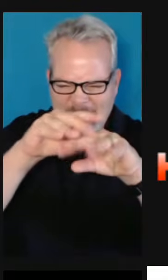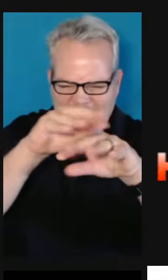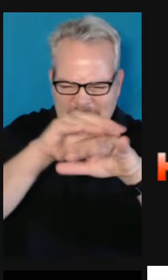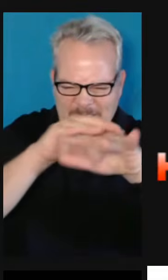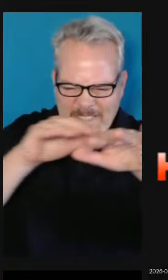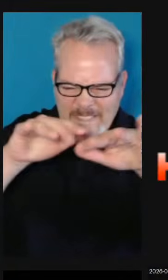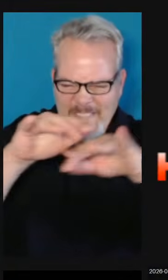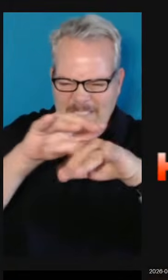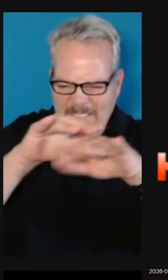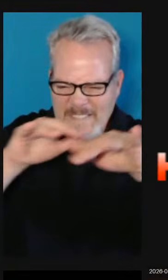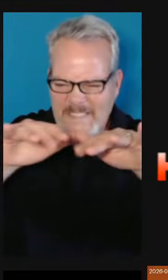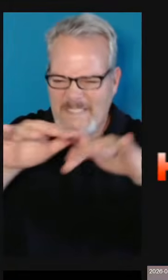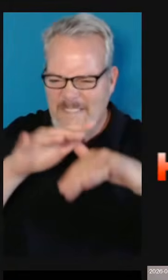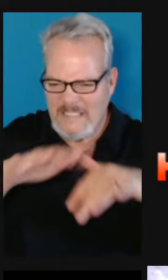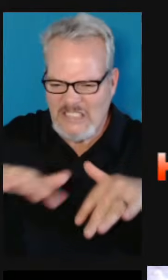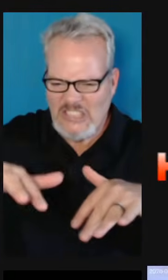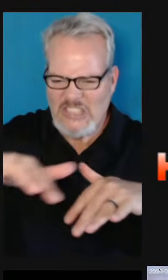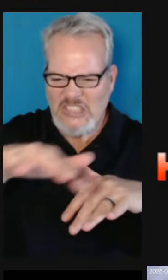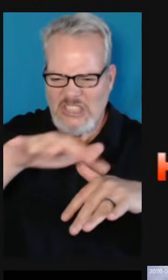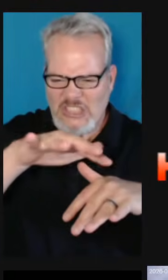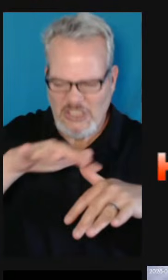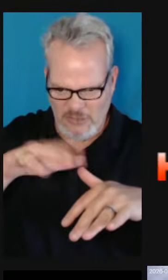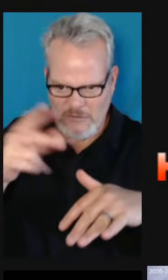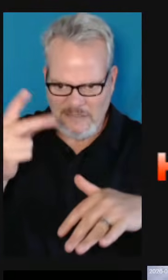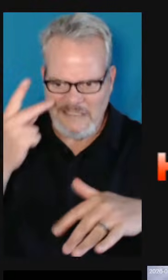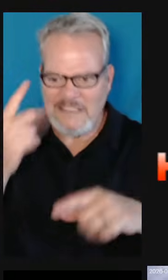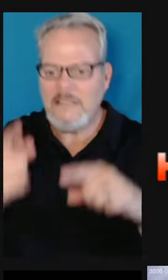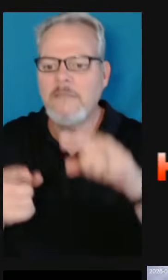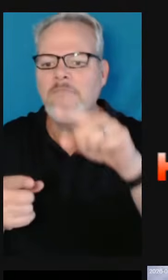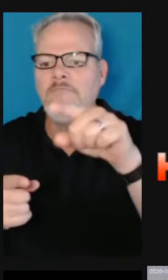texture here in the background of the view here.